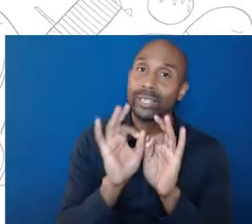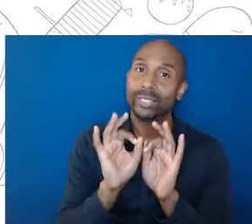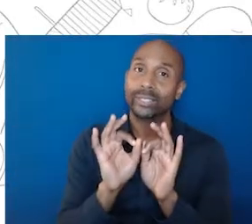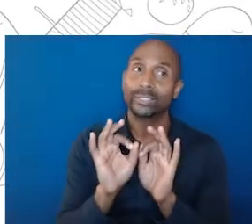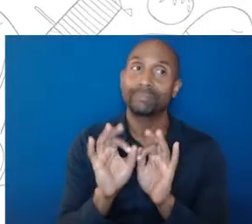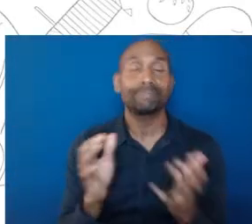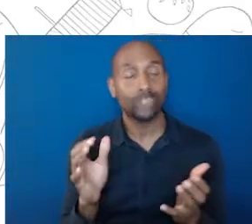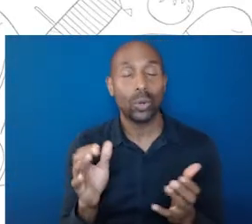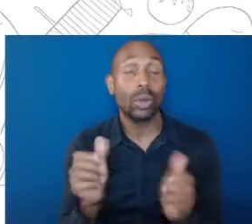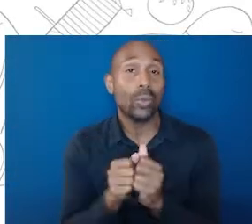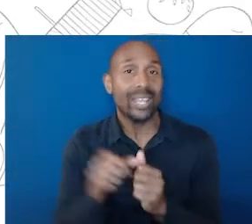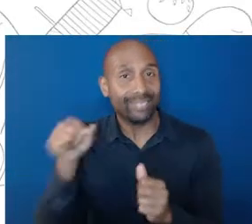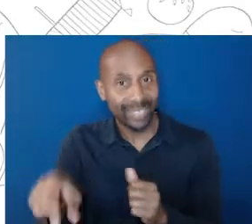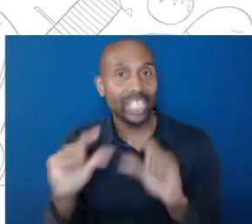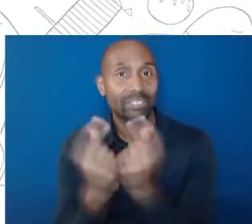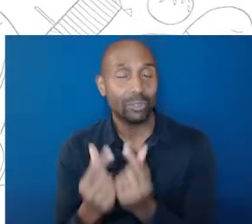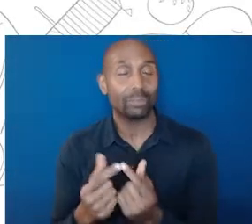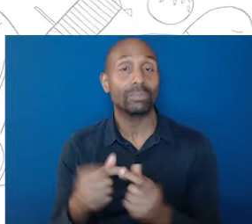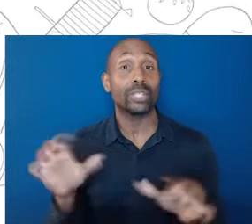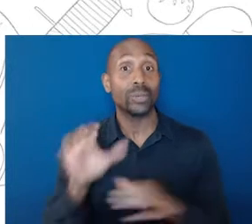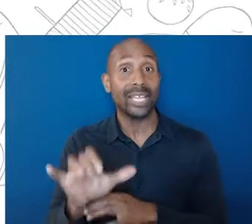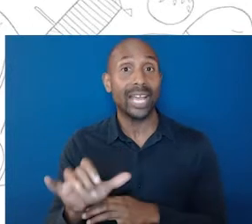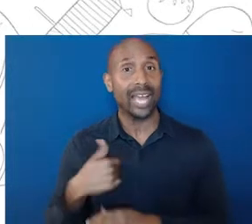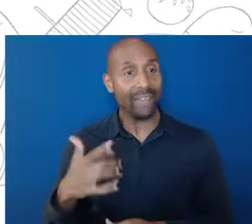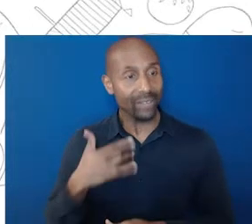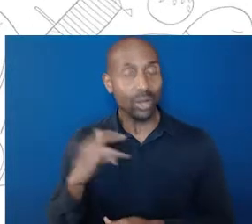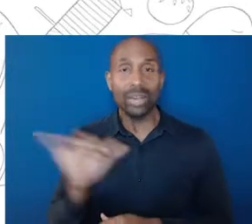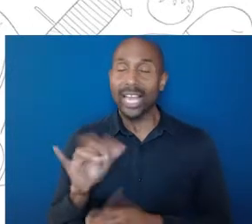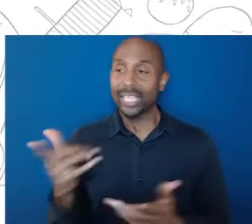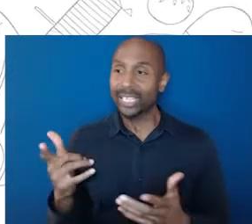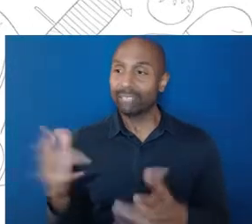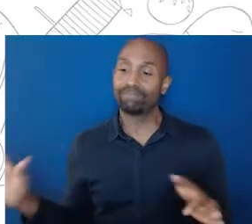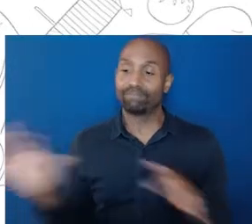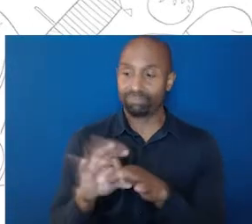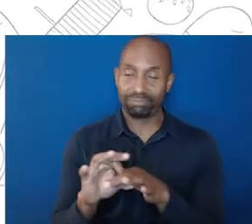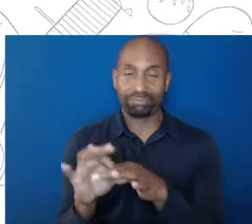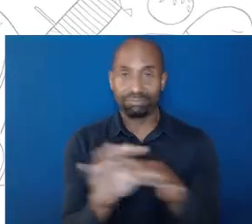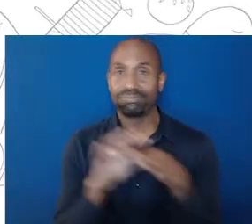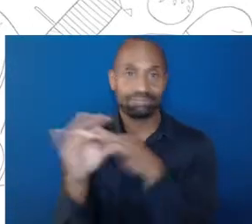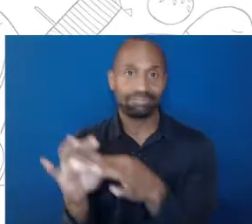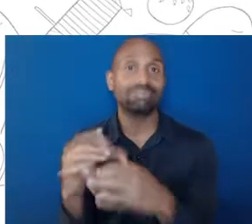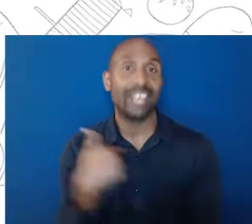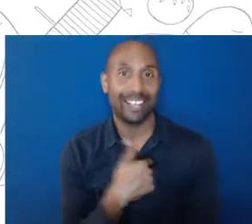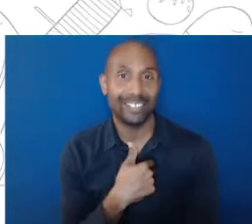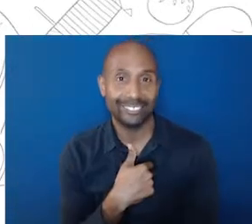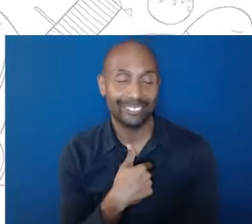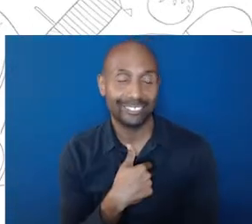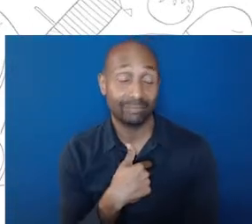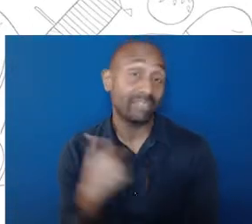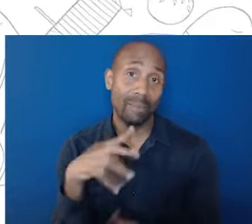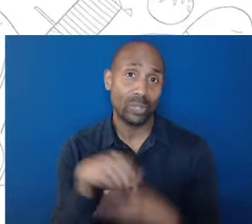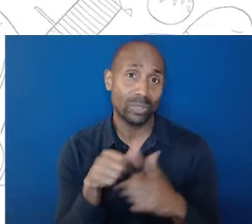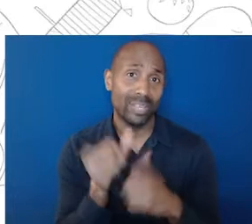I feel like brought them together, brought us together, because I am a part of that quilt as well. You know,